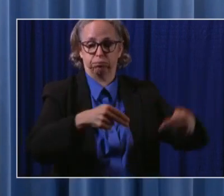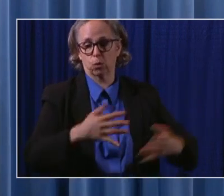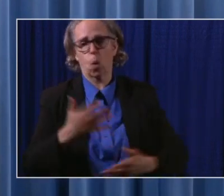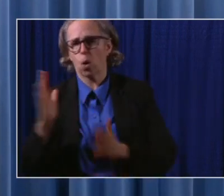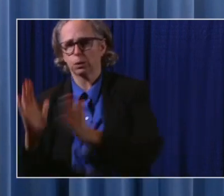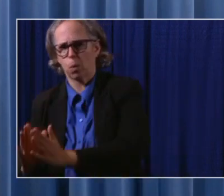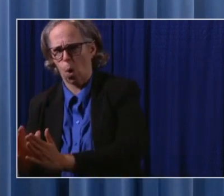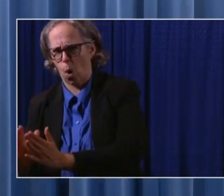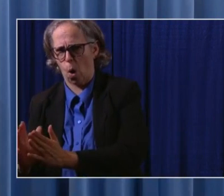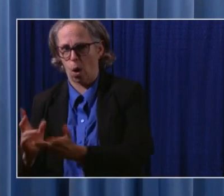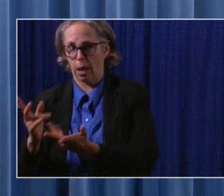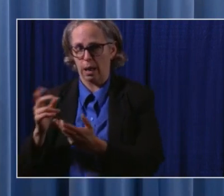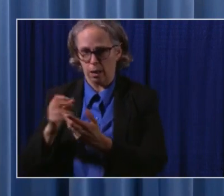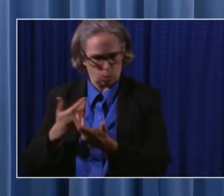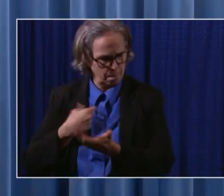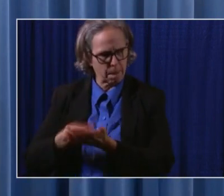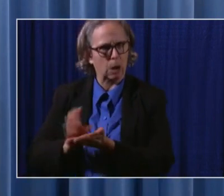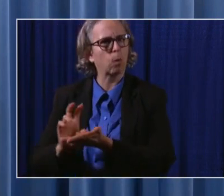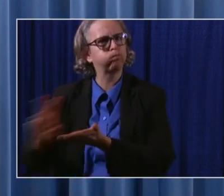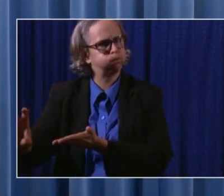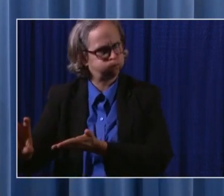with in a very